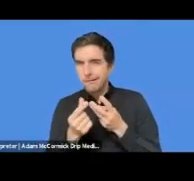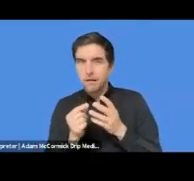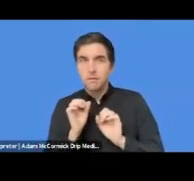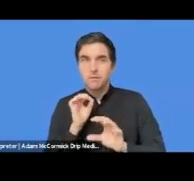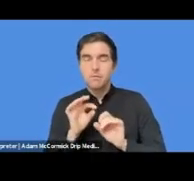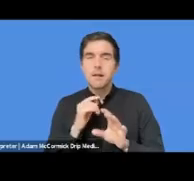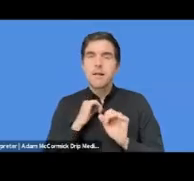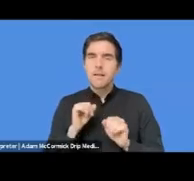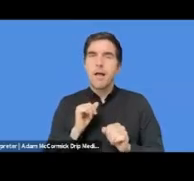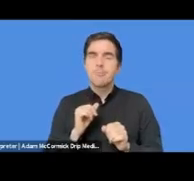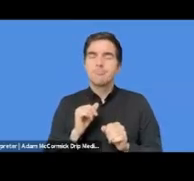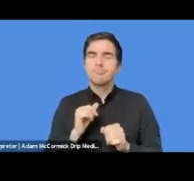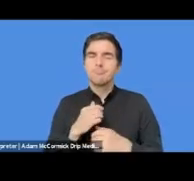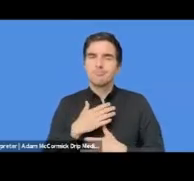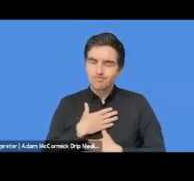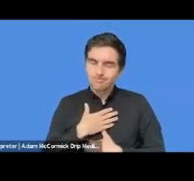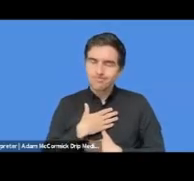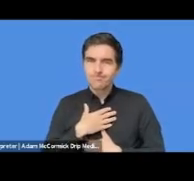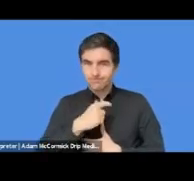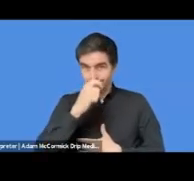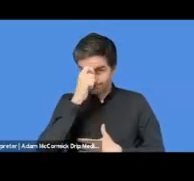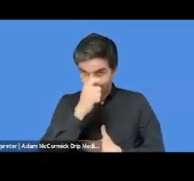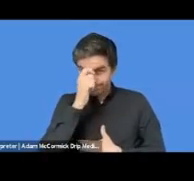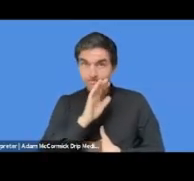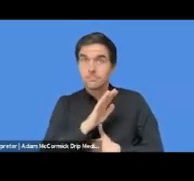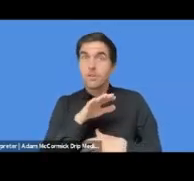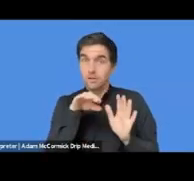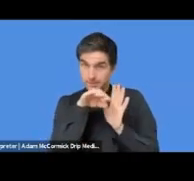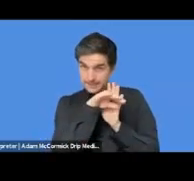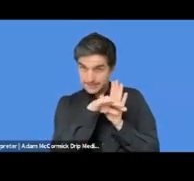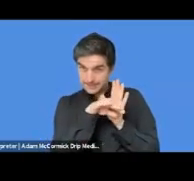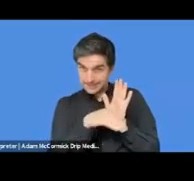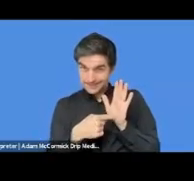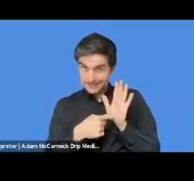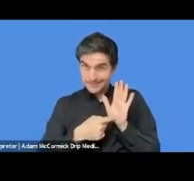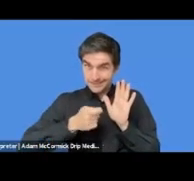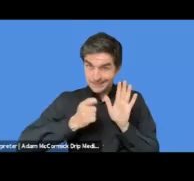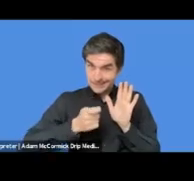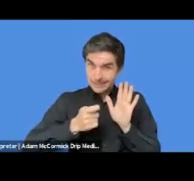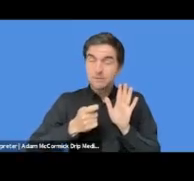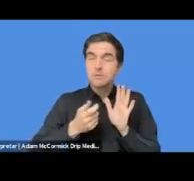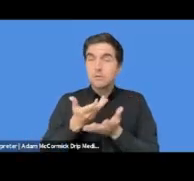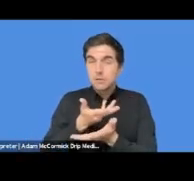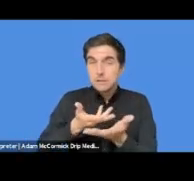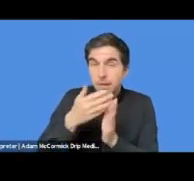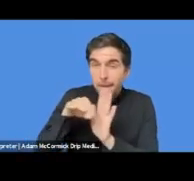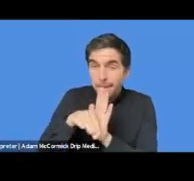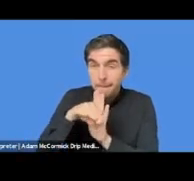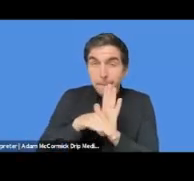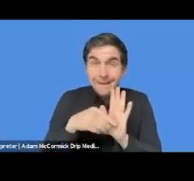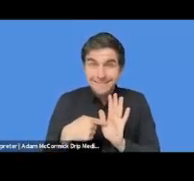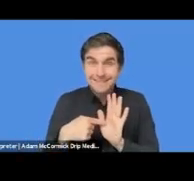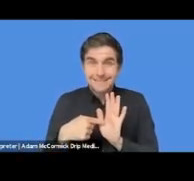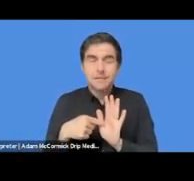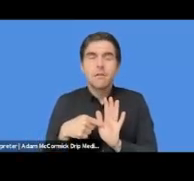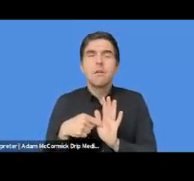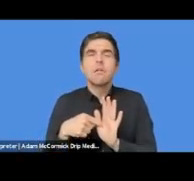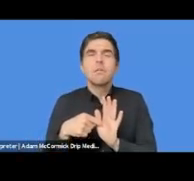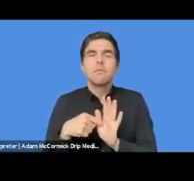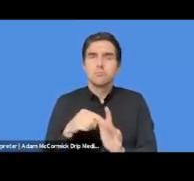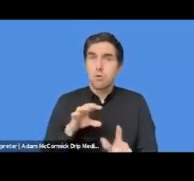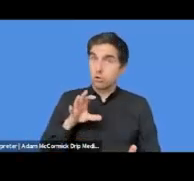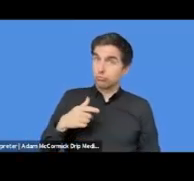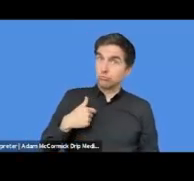able to appreciate the laws and policies that we have as a country, as well as at international and